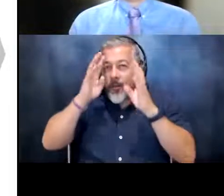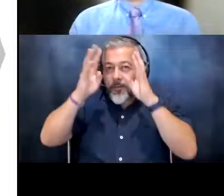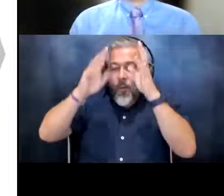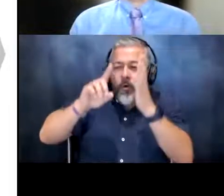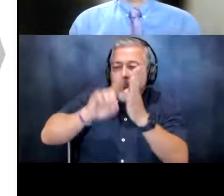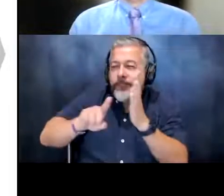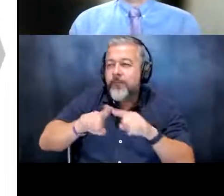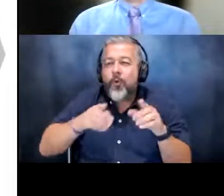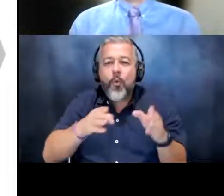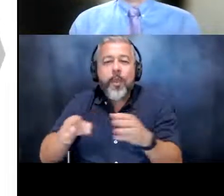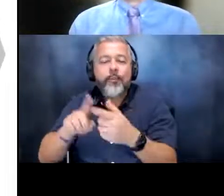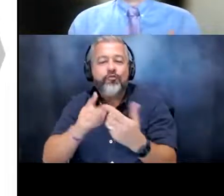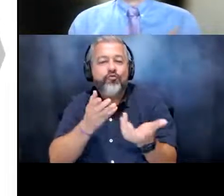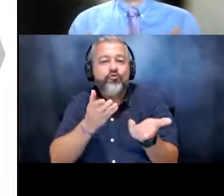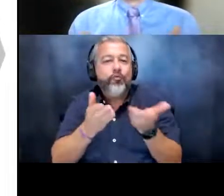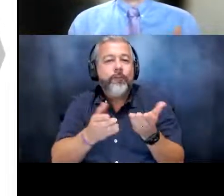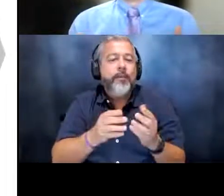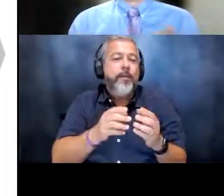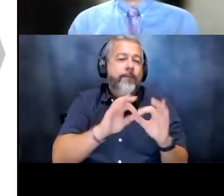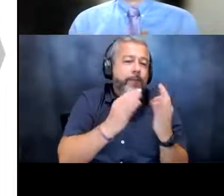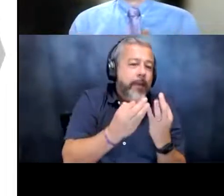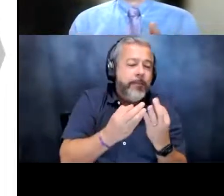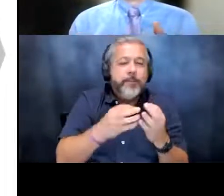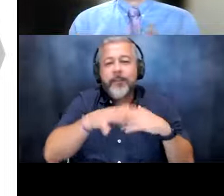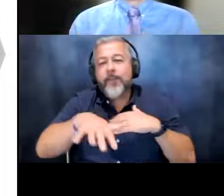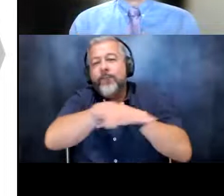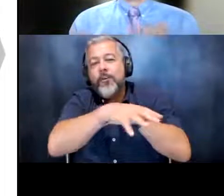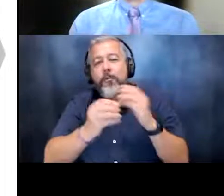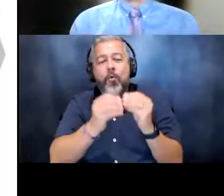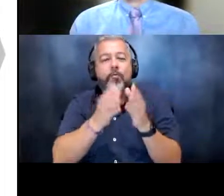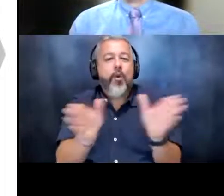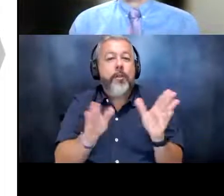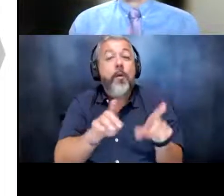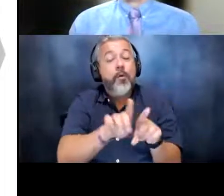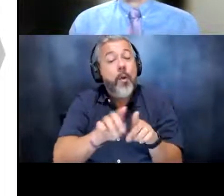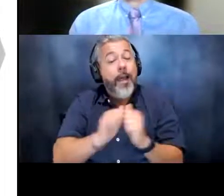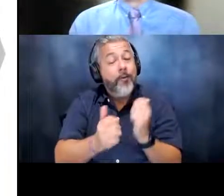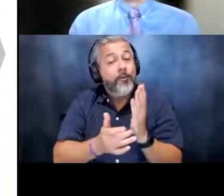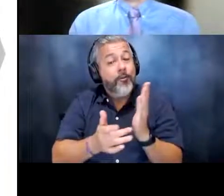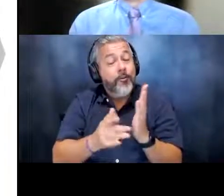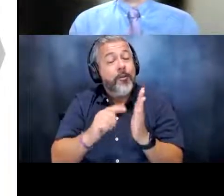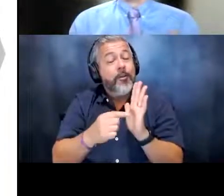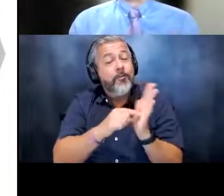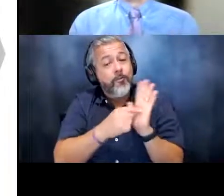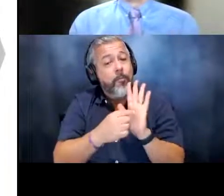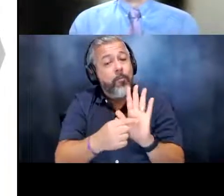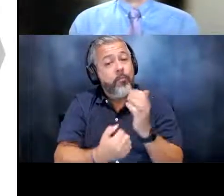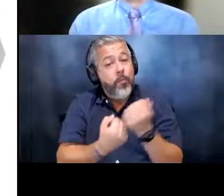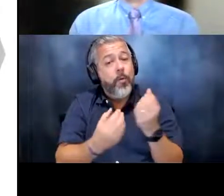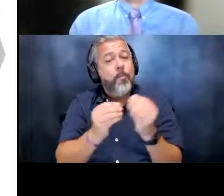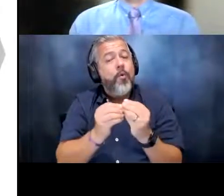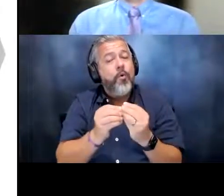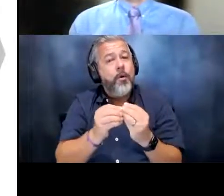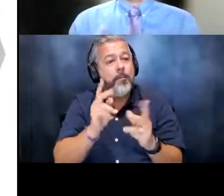more broadly, and also how technology can support transparency across programs and the services that are